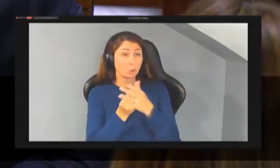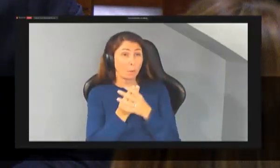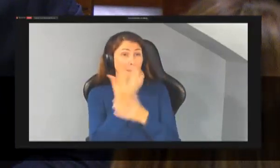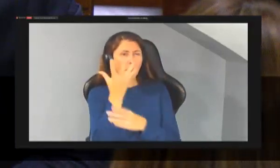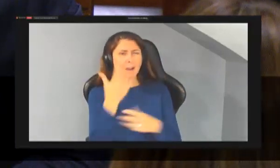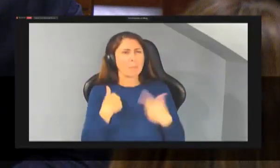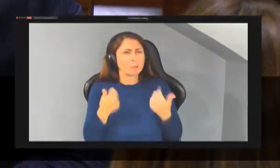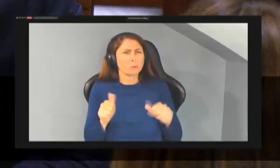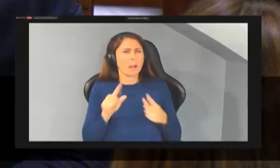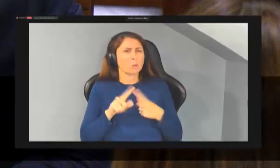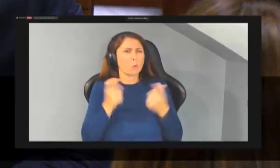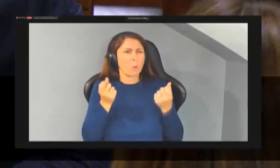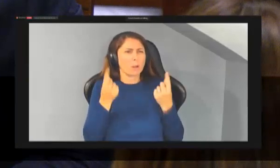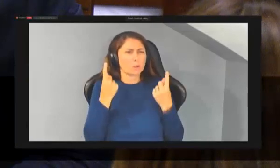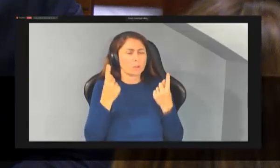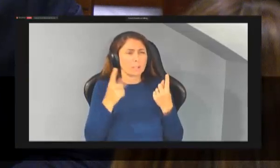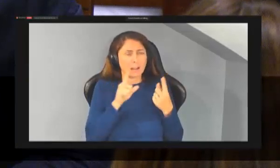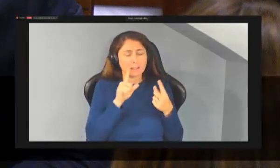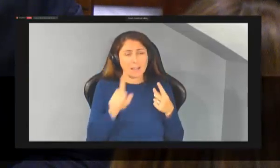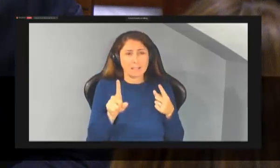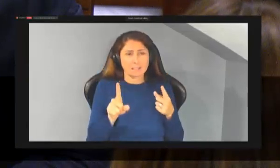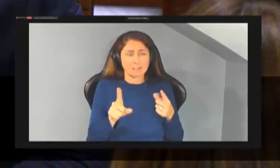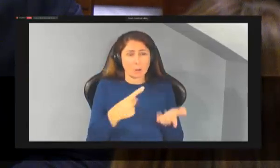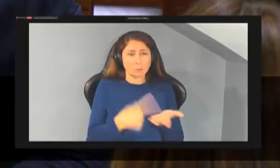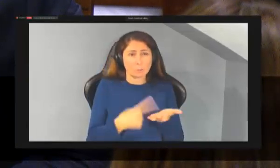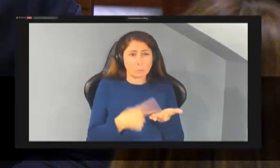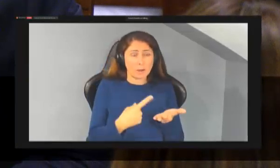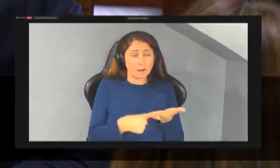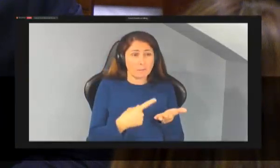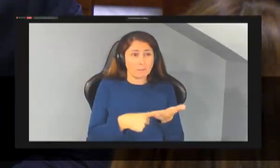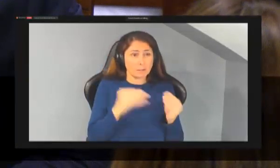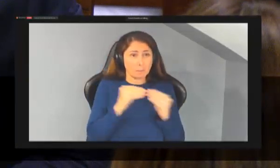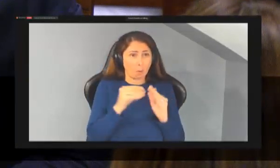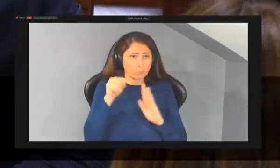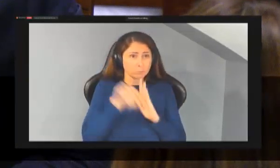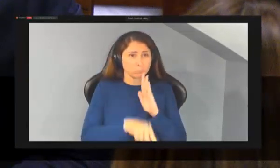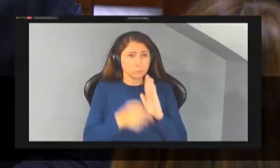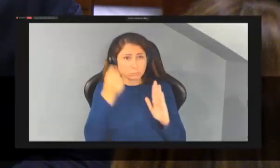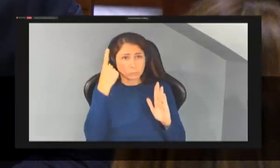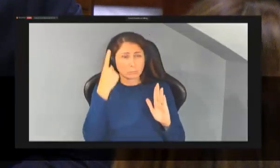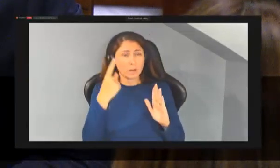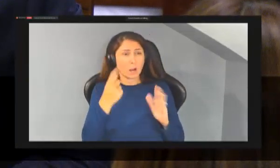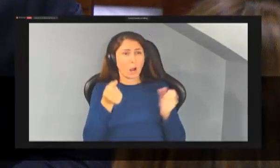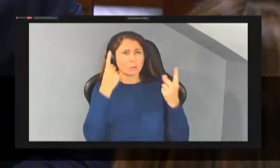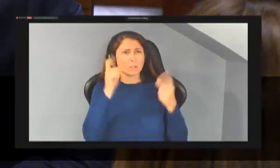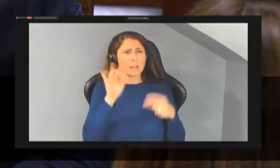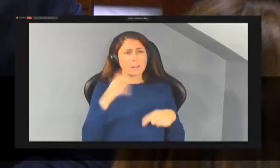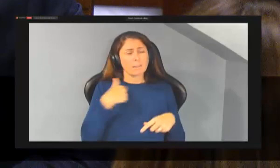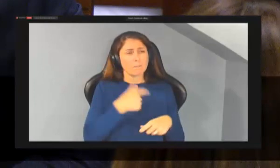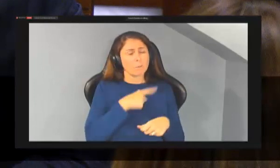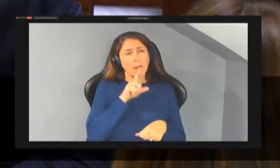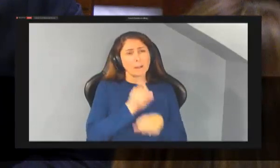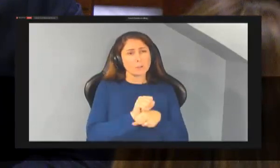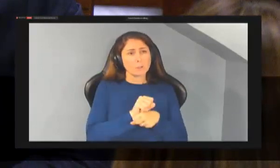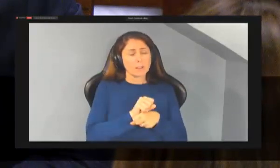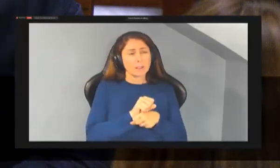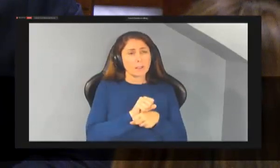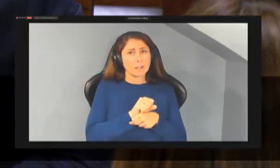understand if there's like a briefing that we can have to understand this more deeply, to understand if we're actually going to